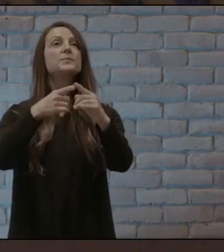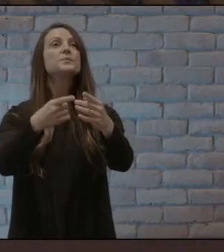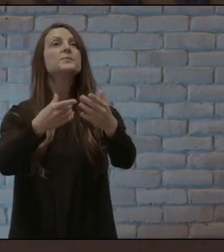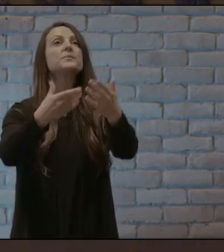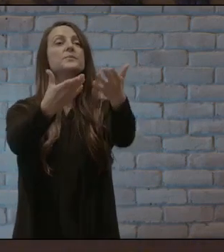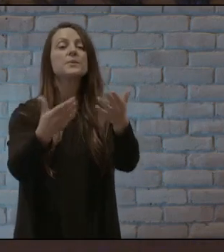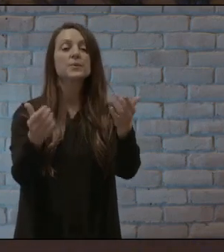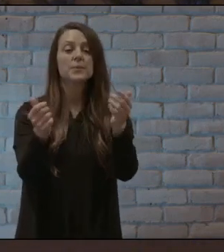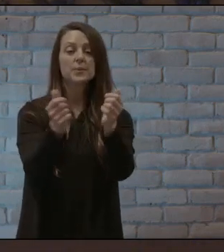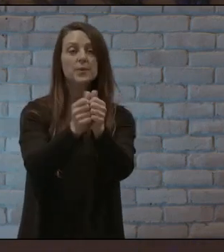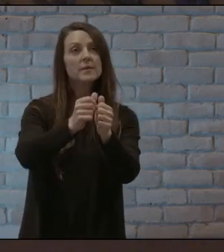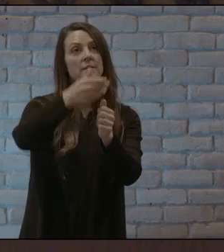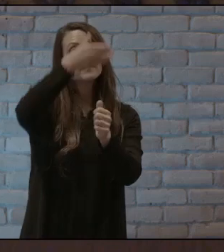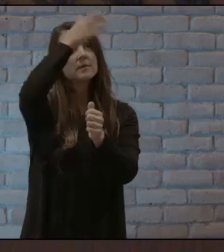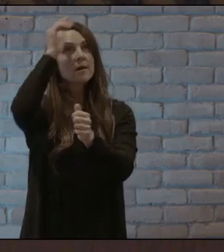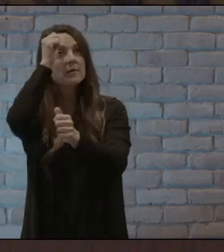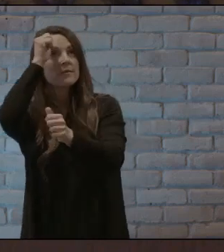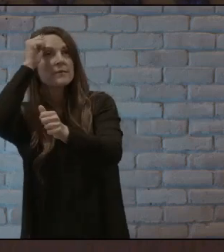the